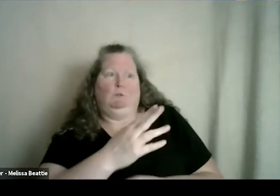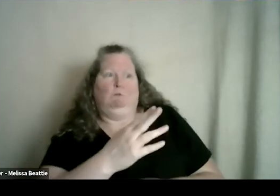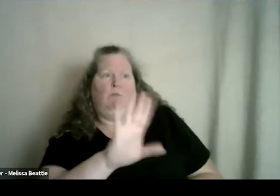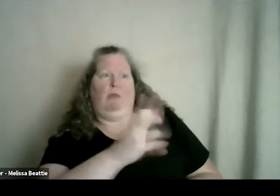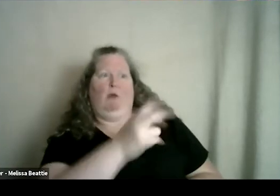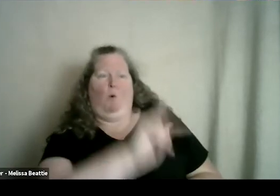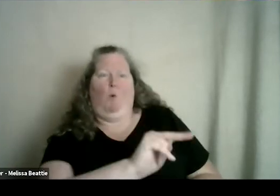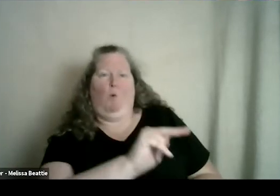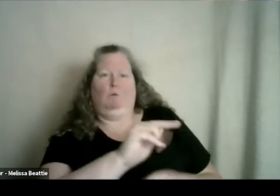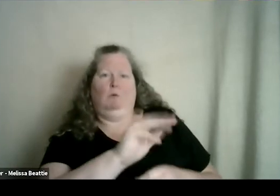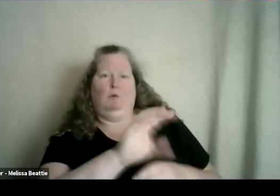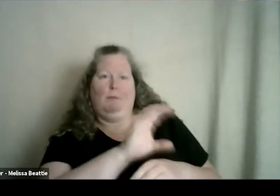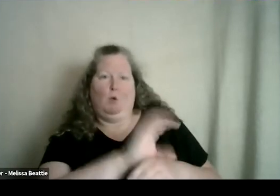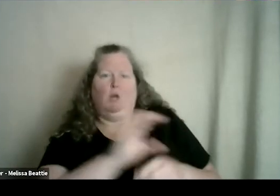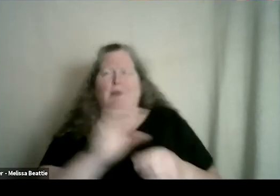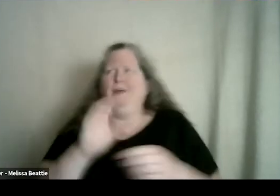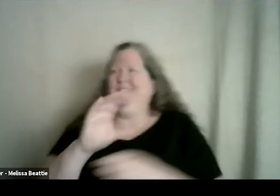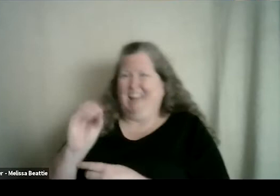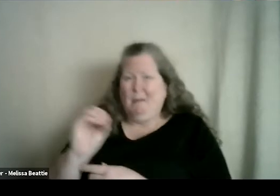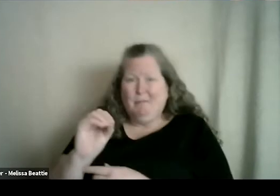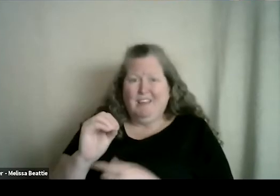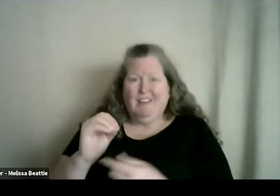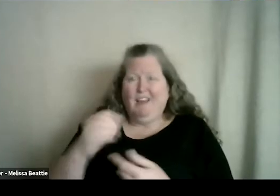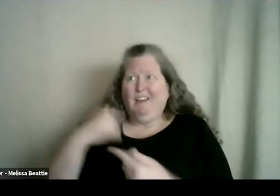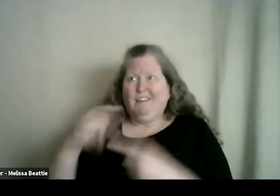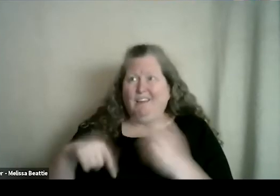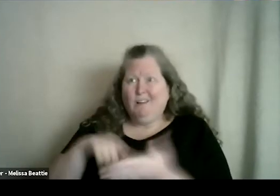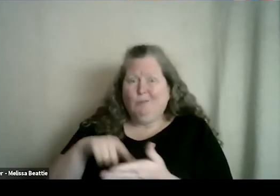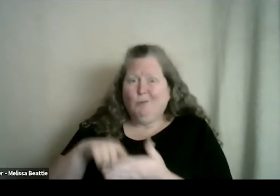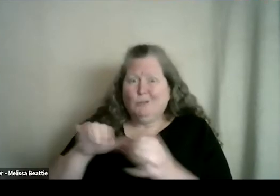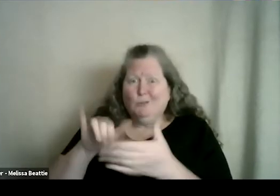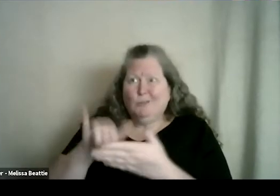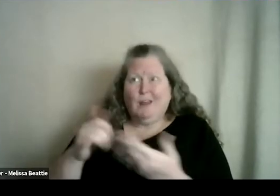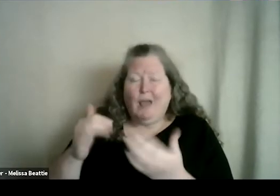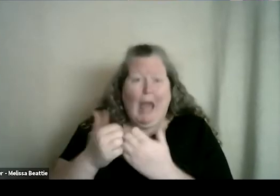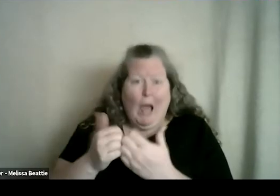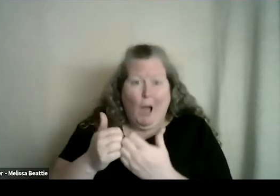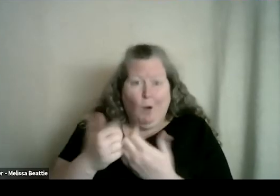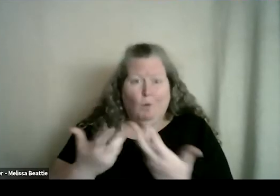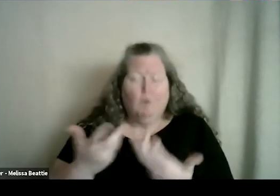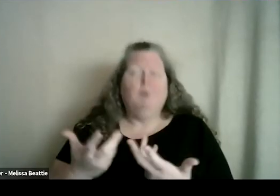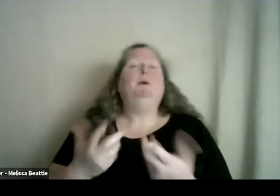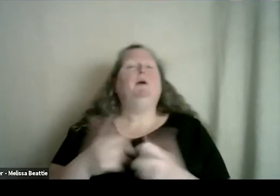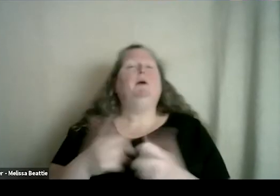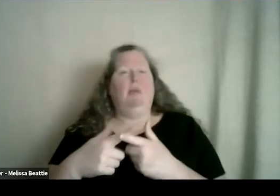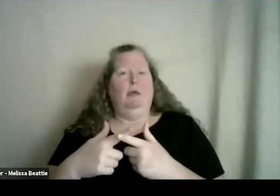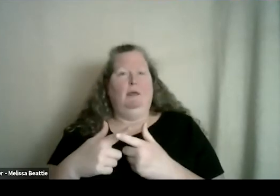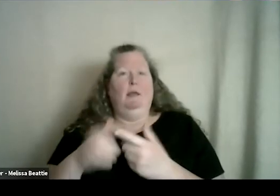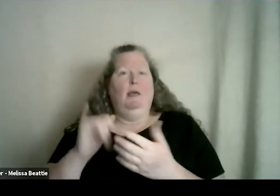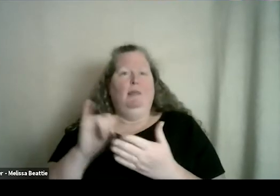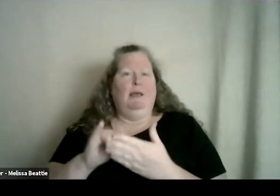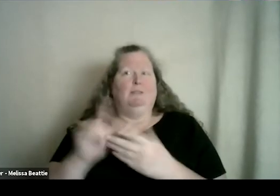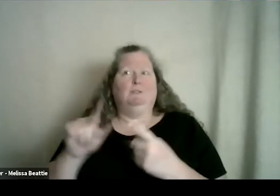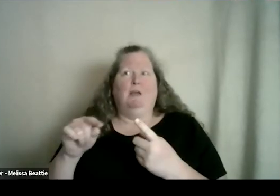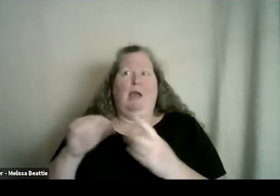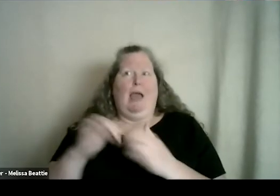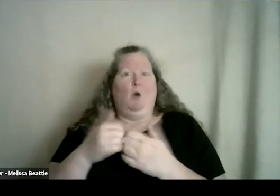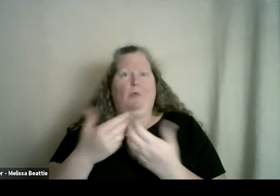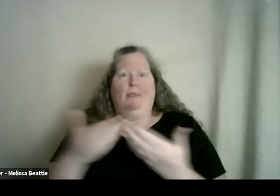afford to do that. So how can you do, what other ways can you do it? And that's when things start getting really, really tricky,